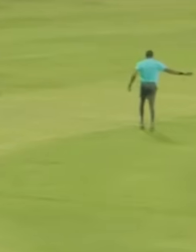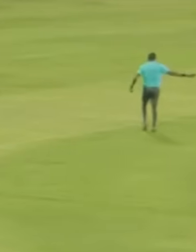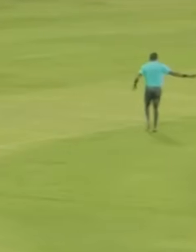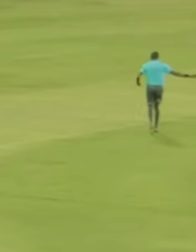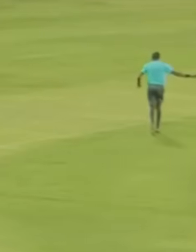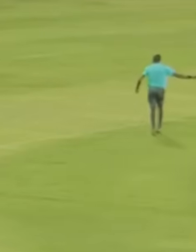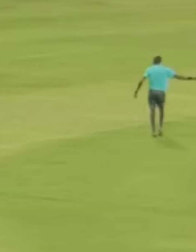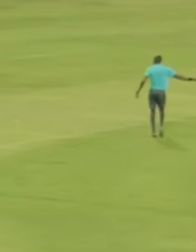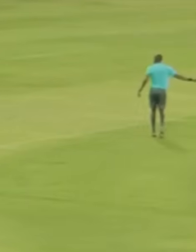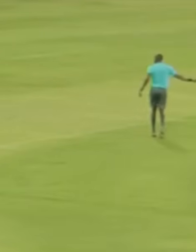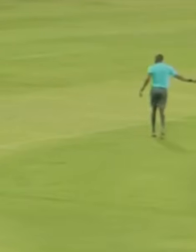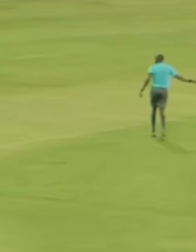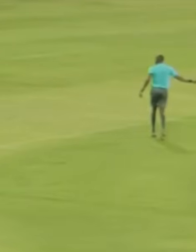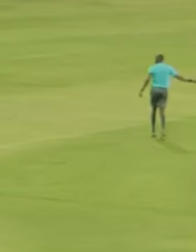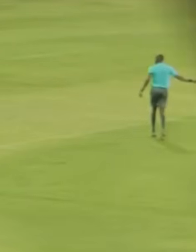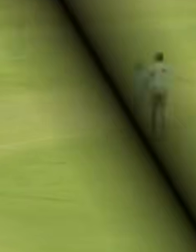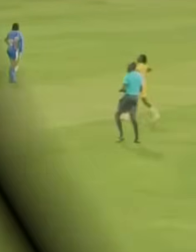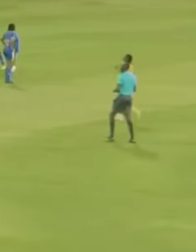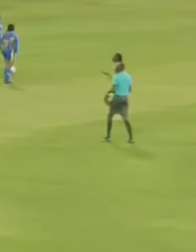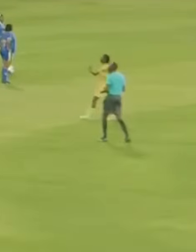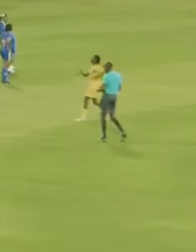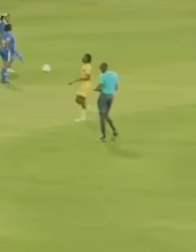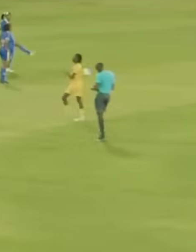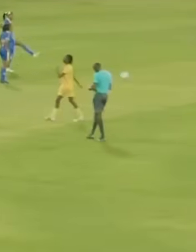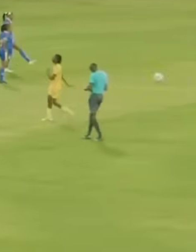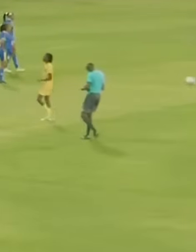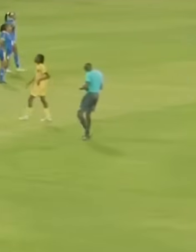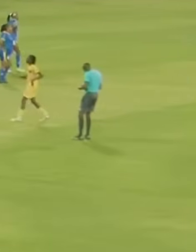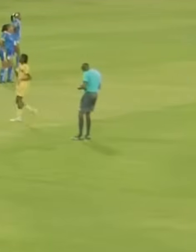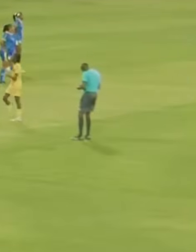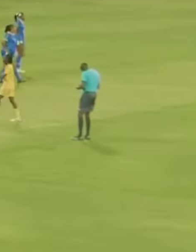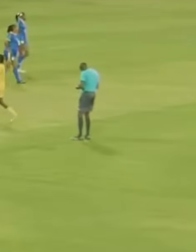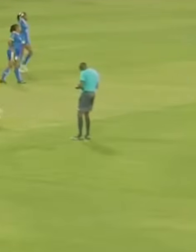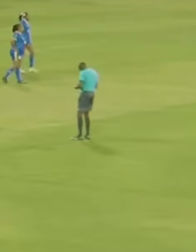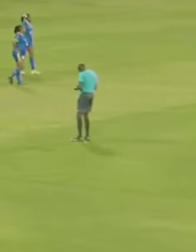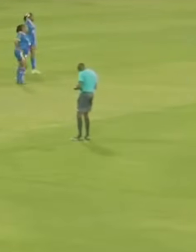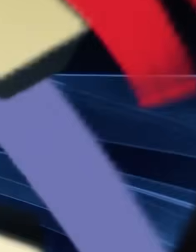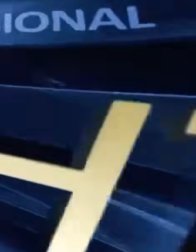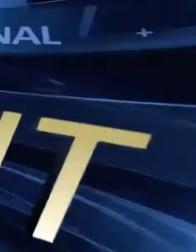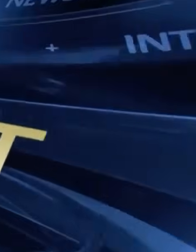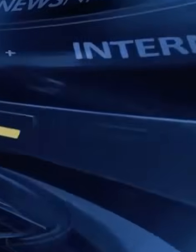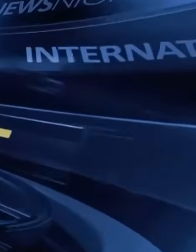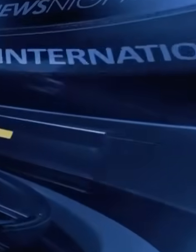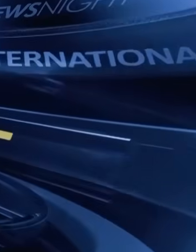has made it 2. It's Barbados 2, St. Lucia 1.